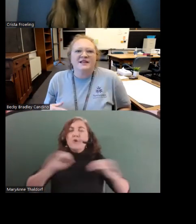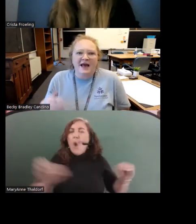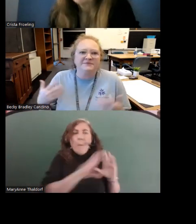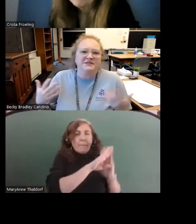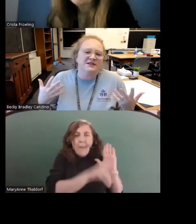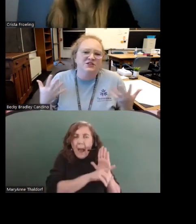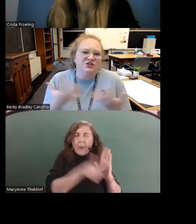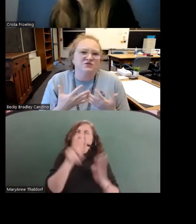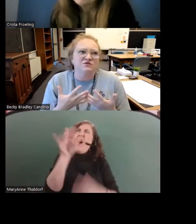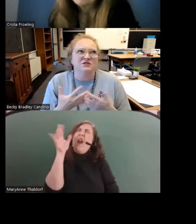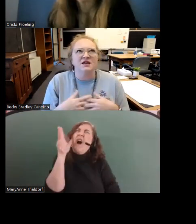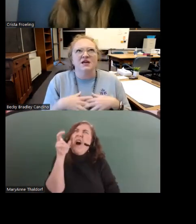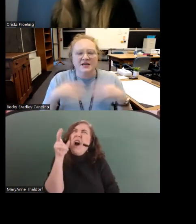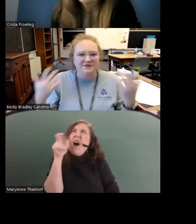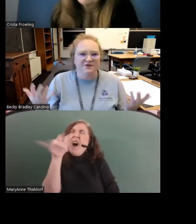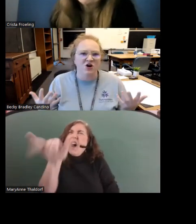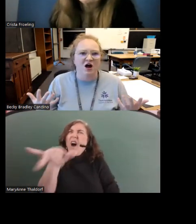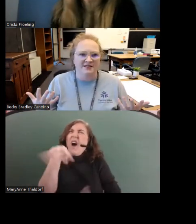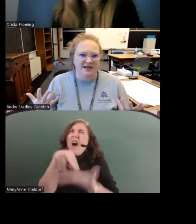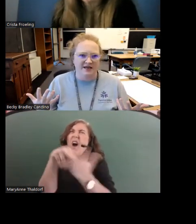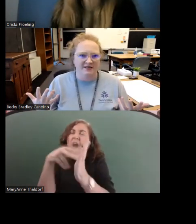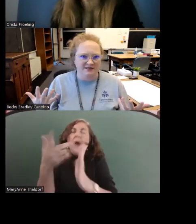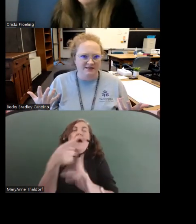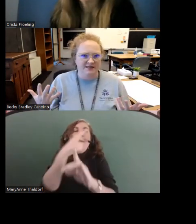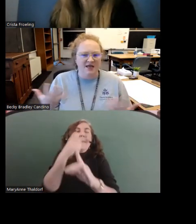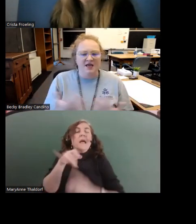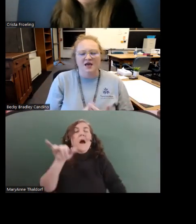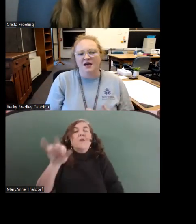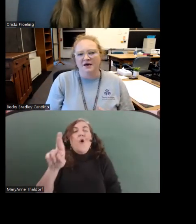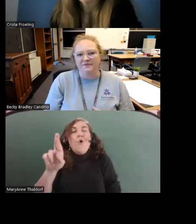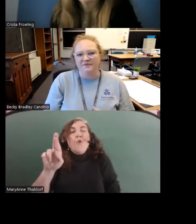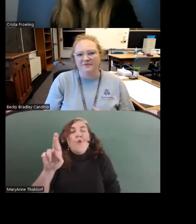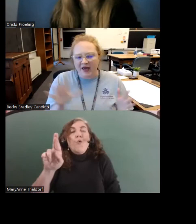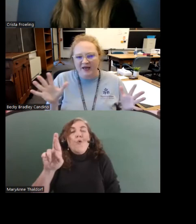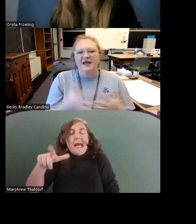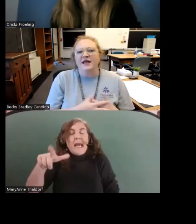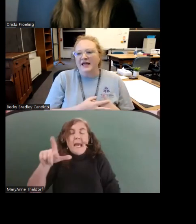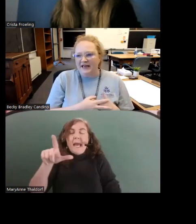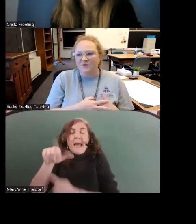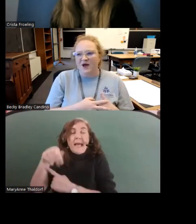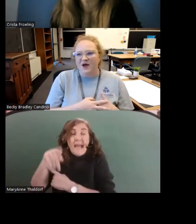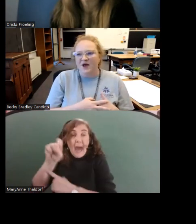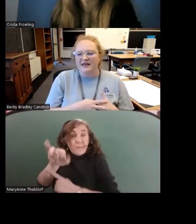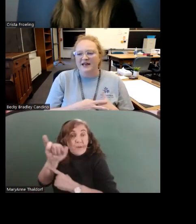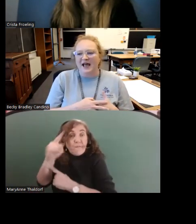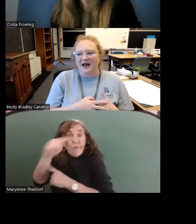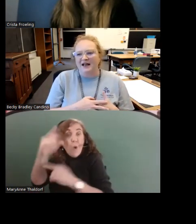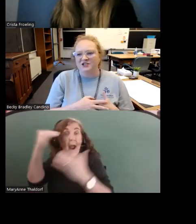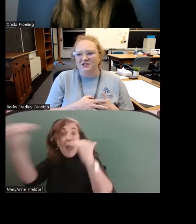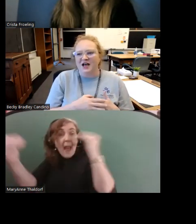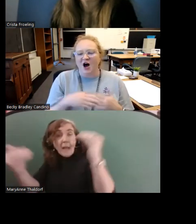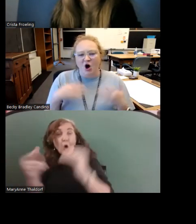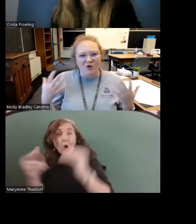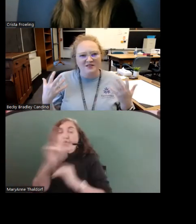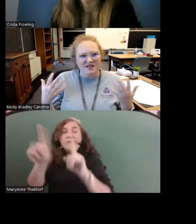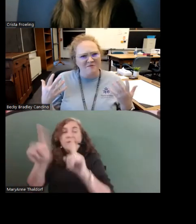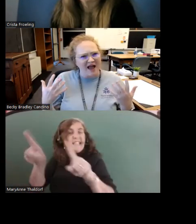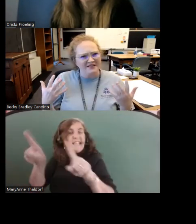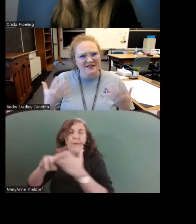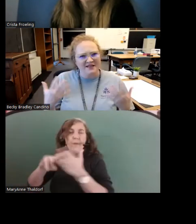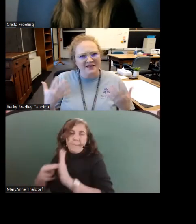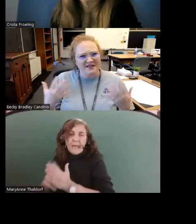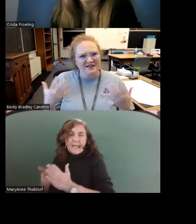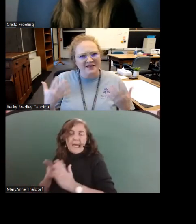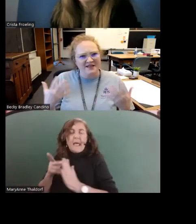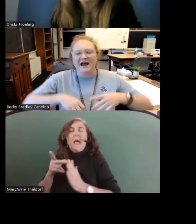because relapse is used in different contexts. But anyway, I always go back